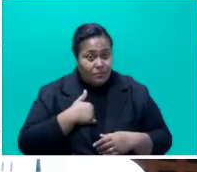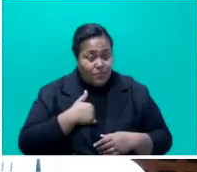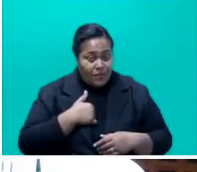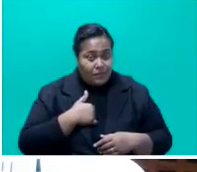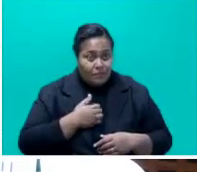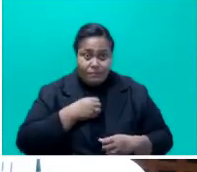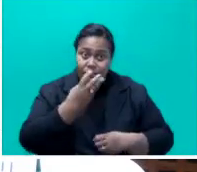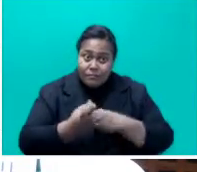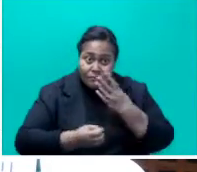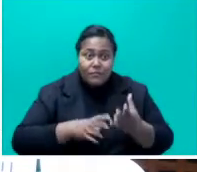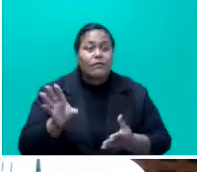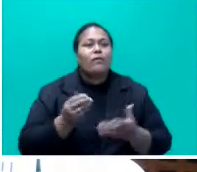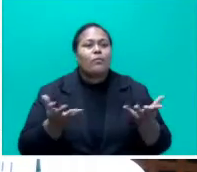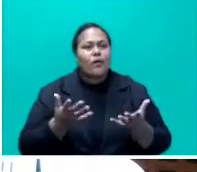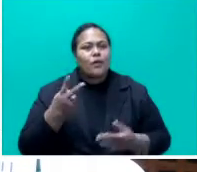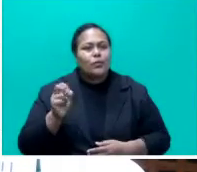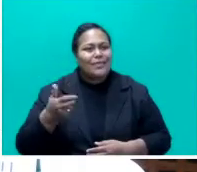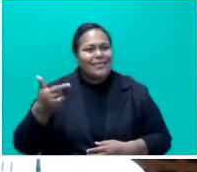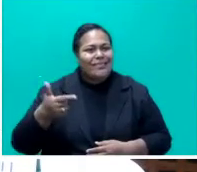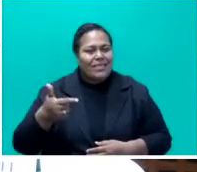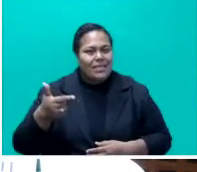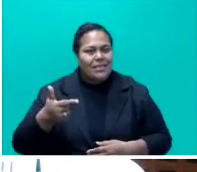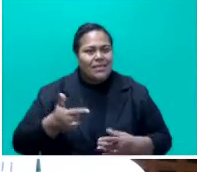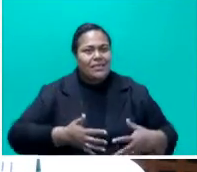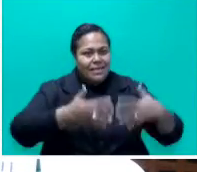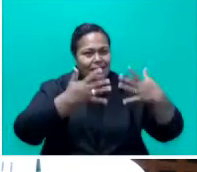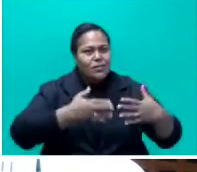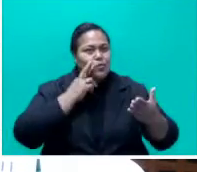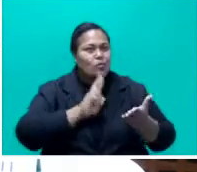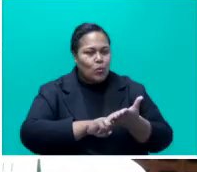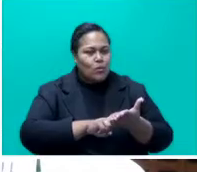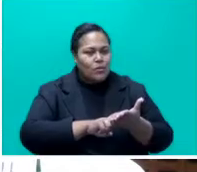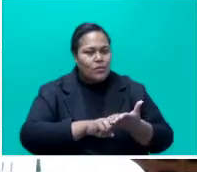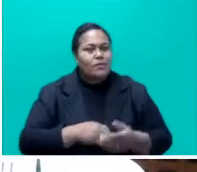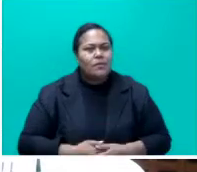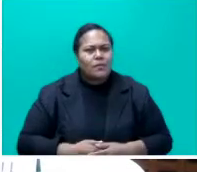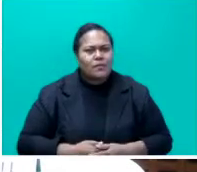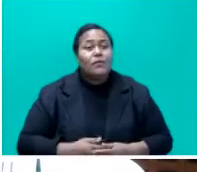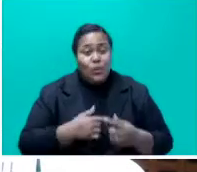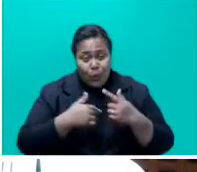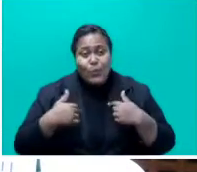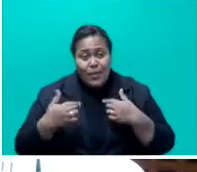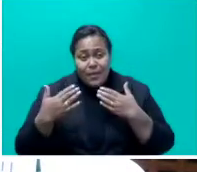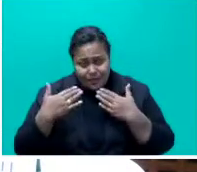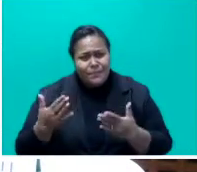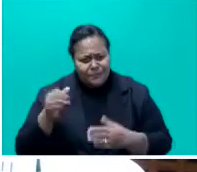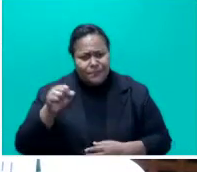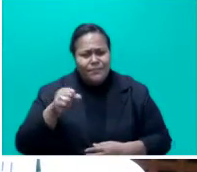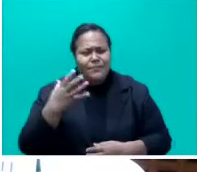the 2017 census report, although we acknowledge that there has been recent